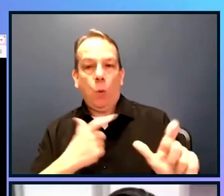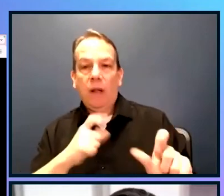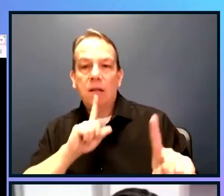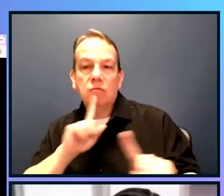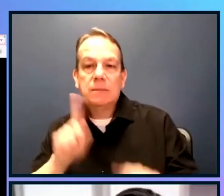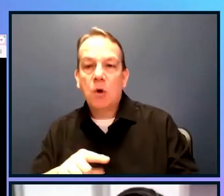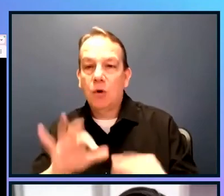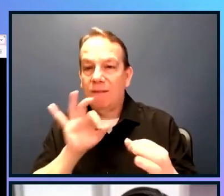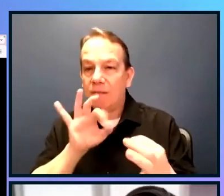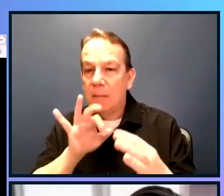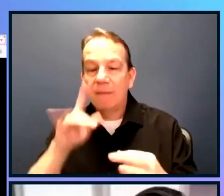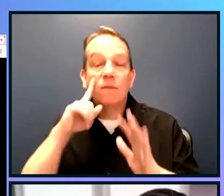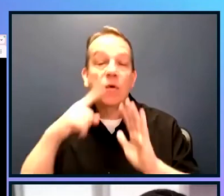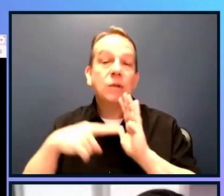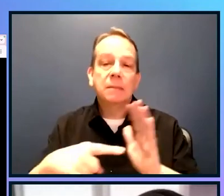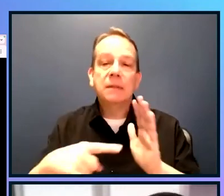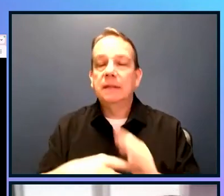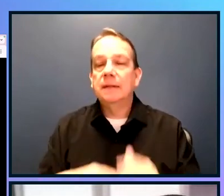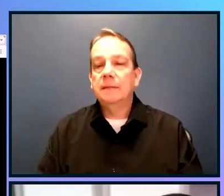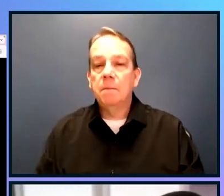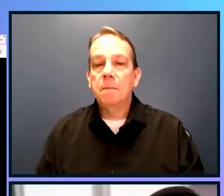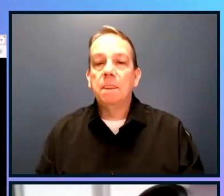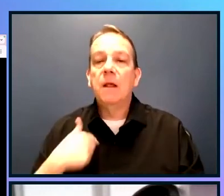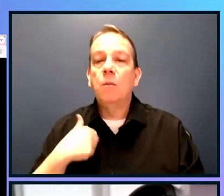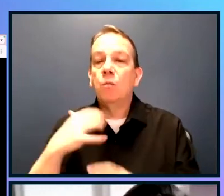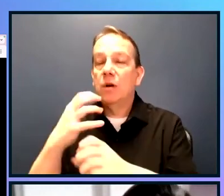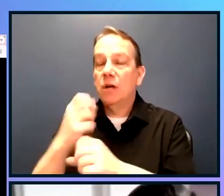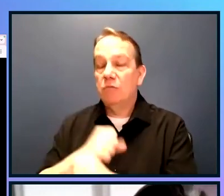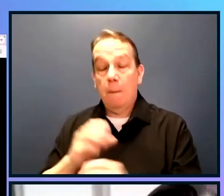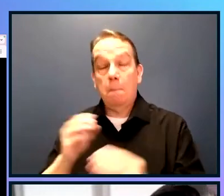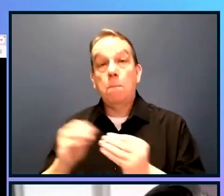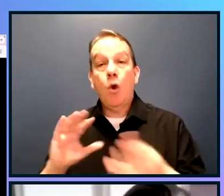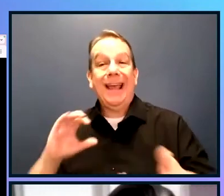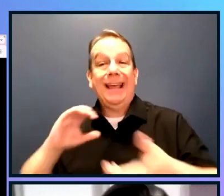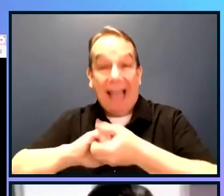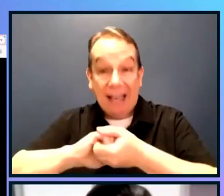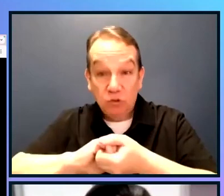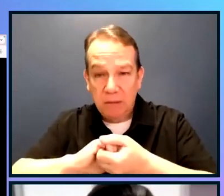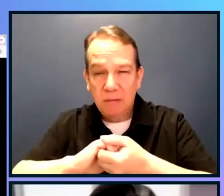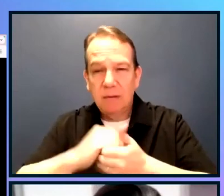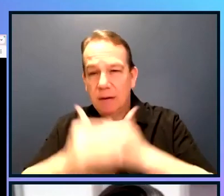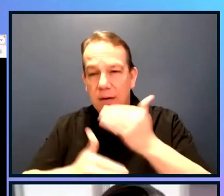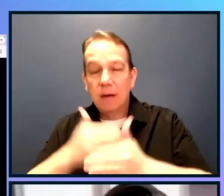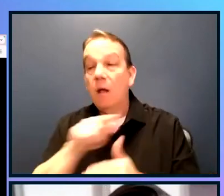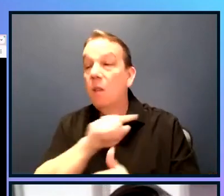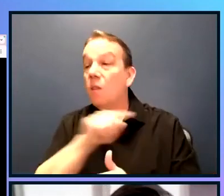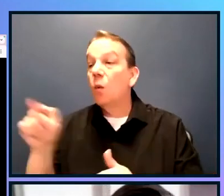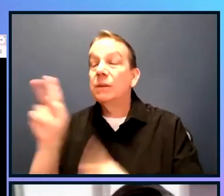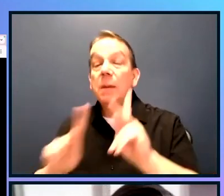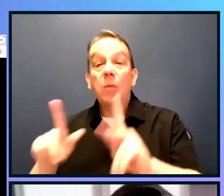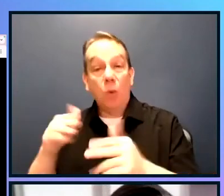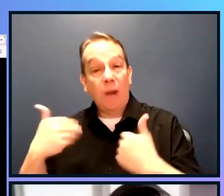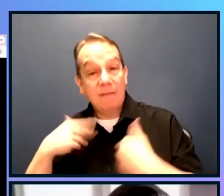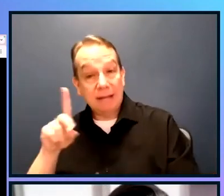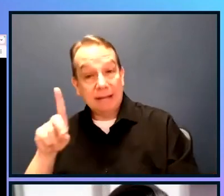One example is taking the feedback for more engagement with our customers with disabilities.